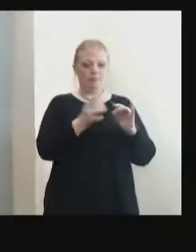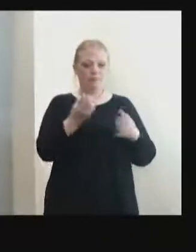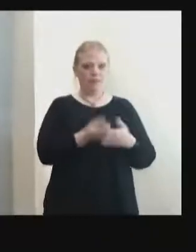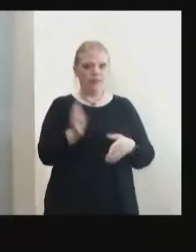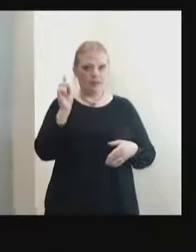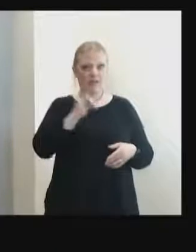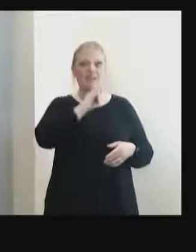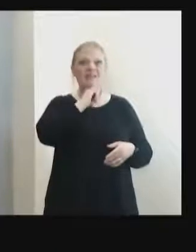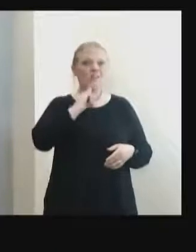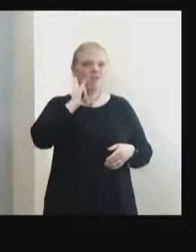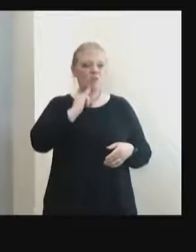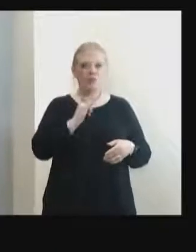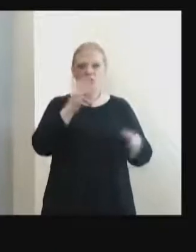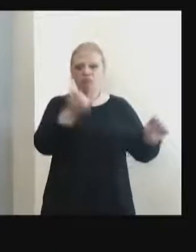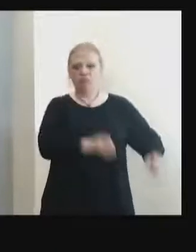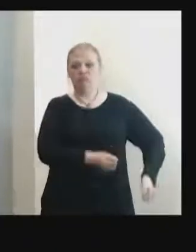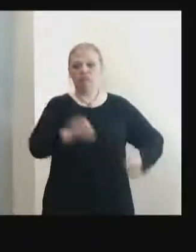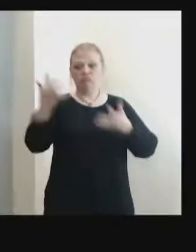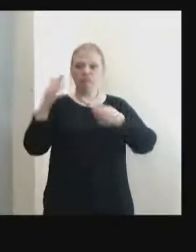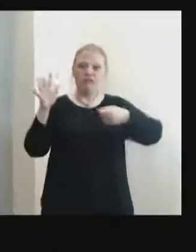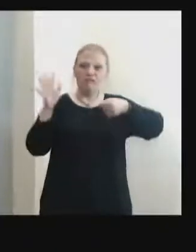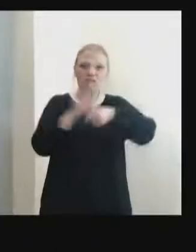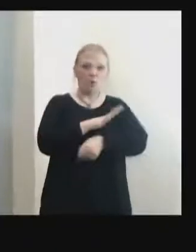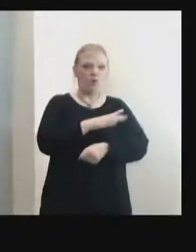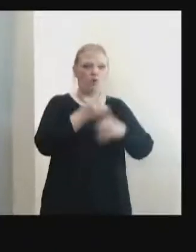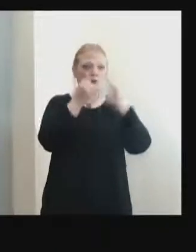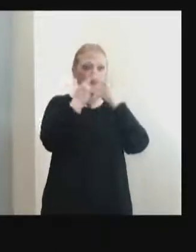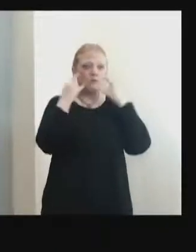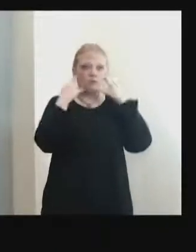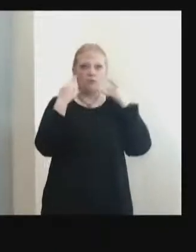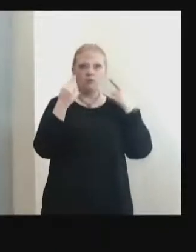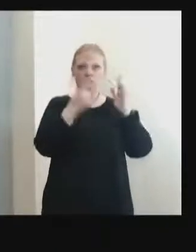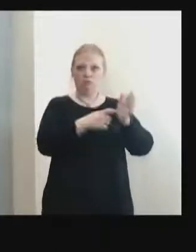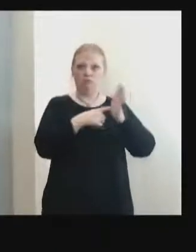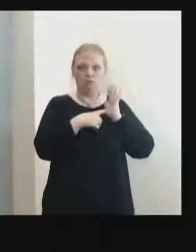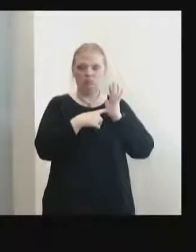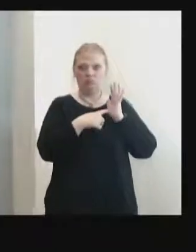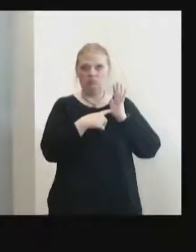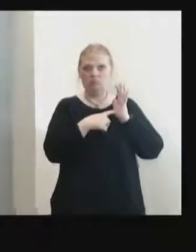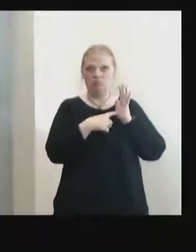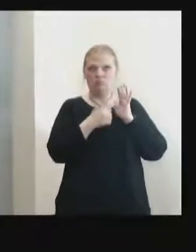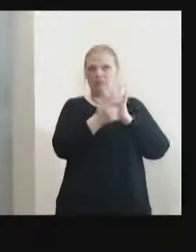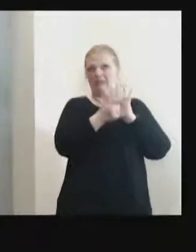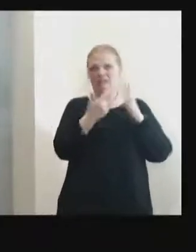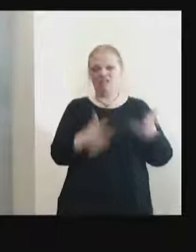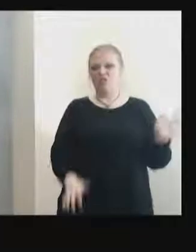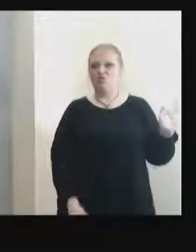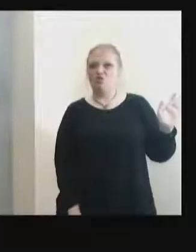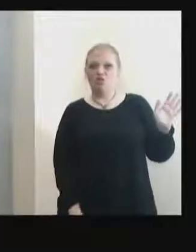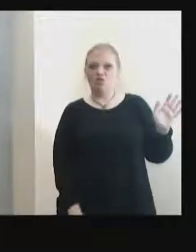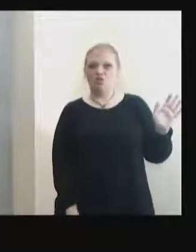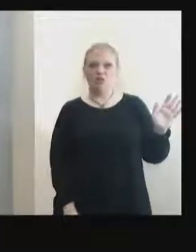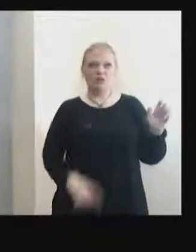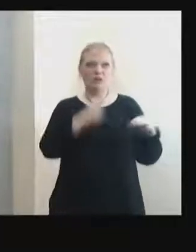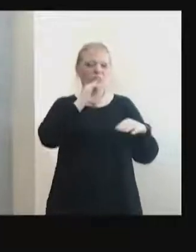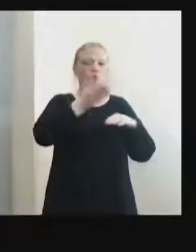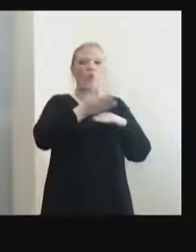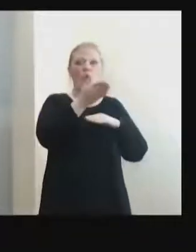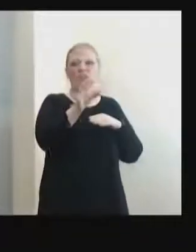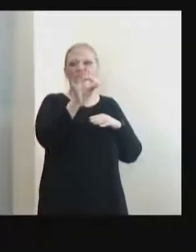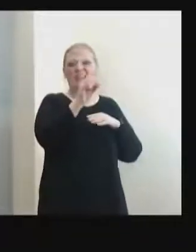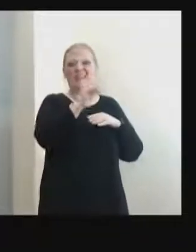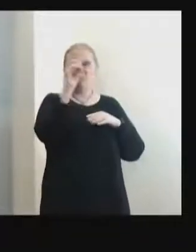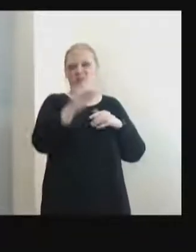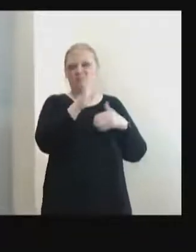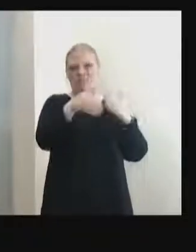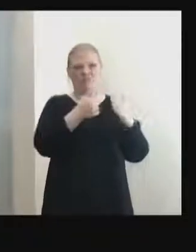week, Israel got rid of its full outdoor mask ban or requirement to wear a mask because there were over 80% of all Israelis